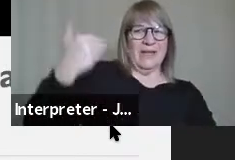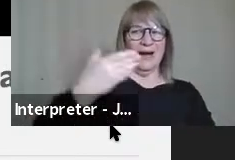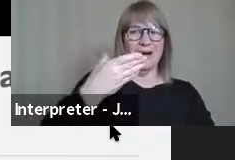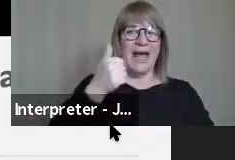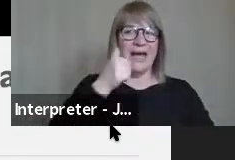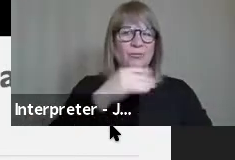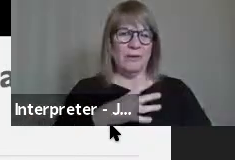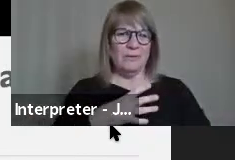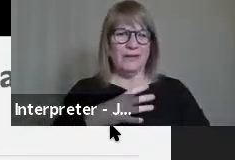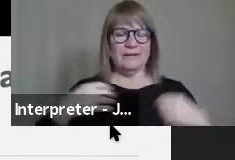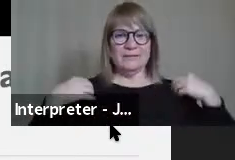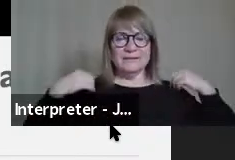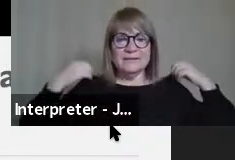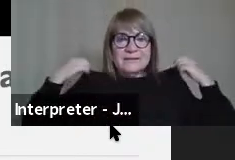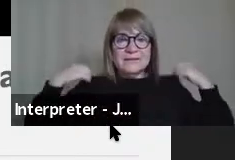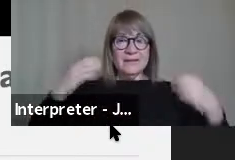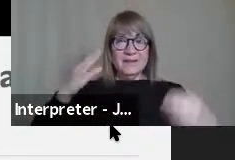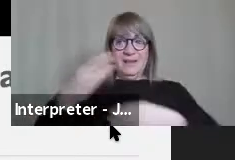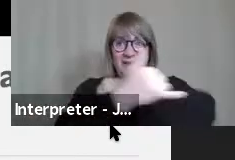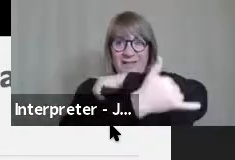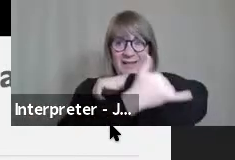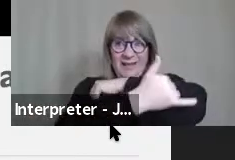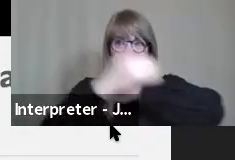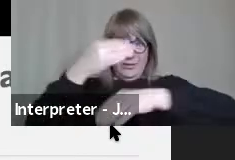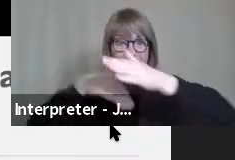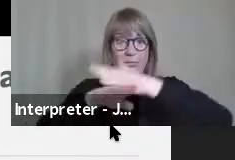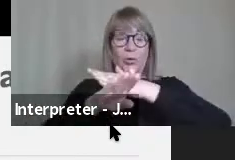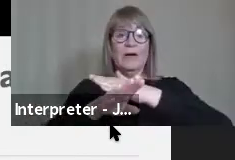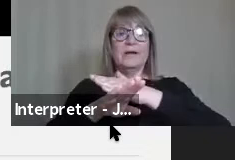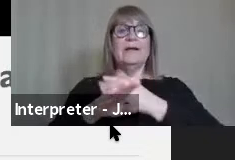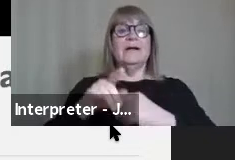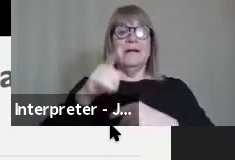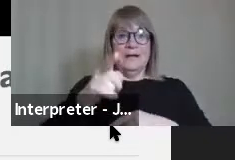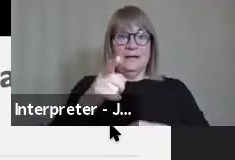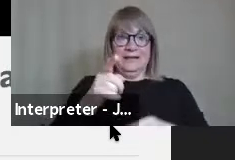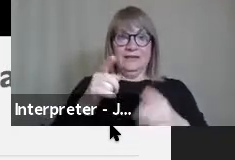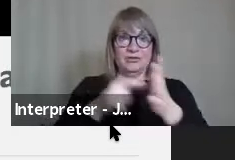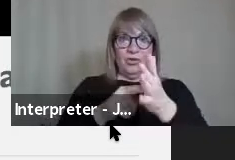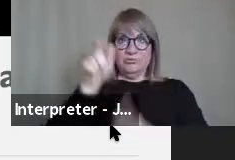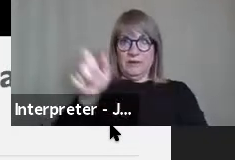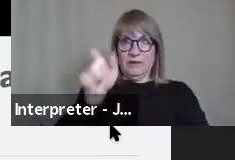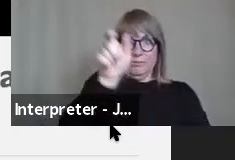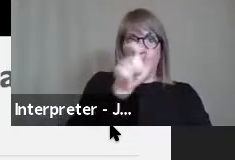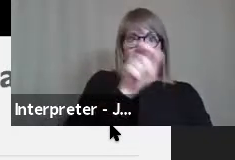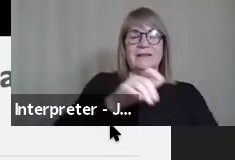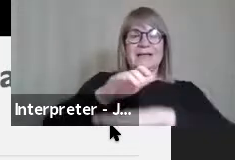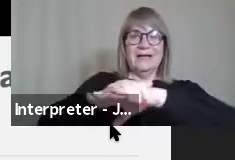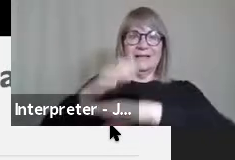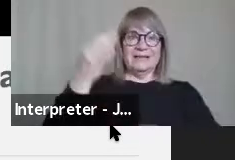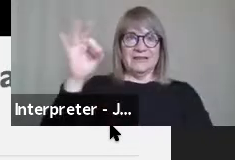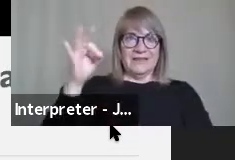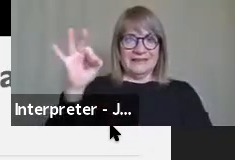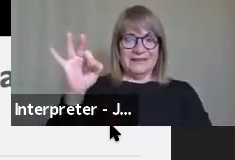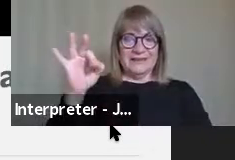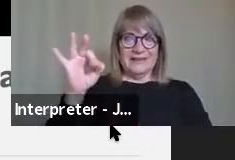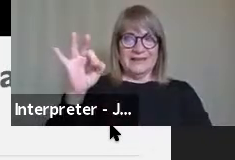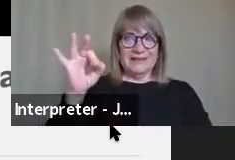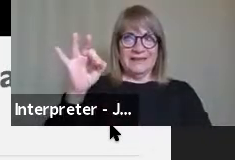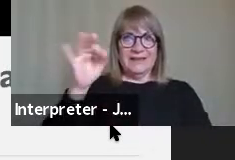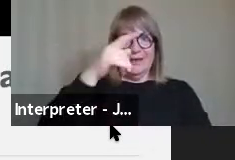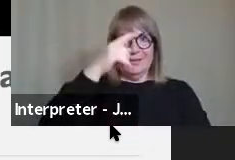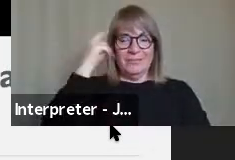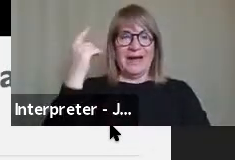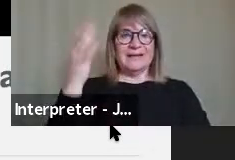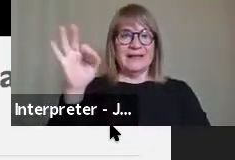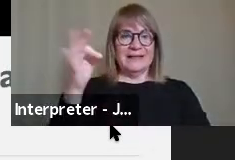um the ethnicity of patients recommended for sterilization will appear or broken down like this english was 19 of patients